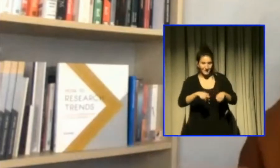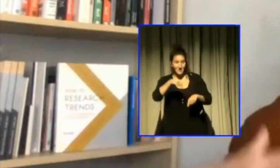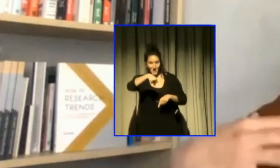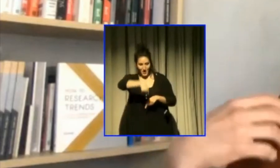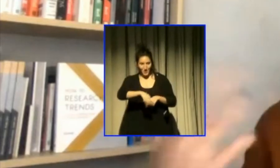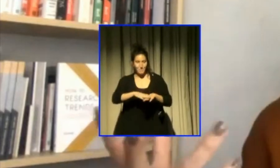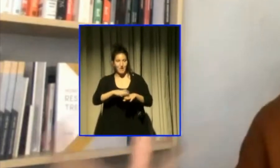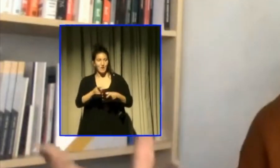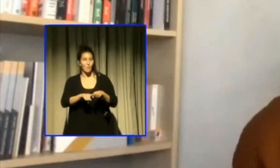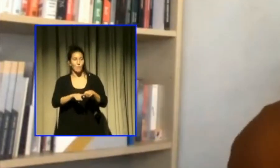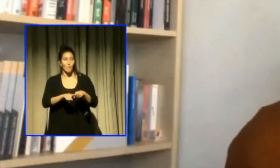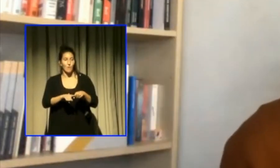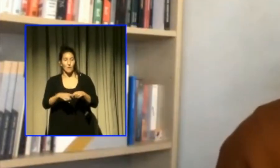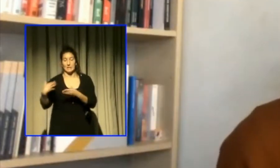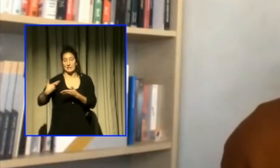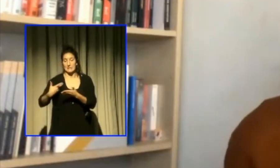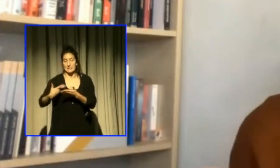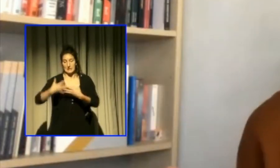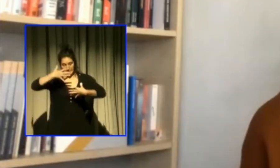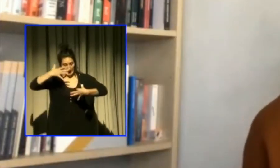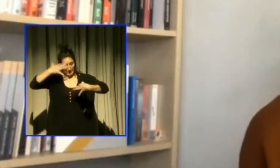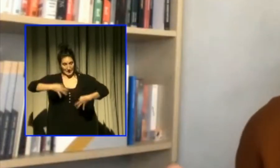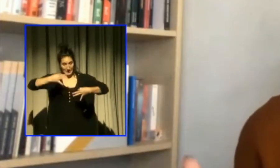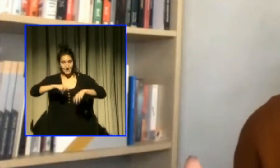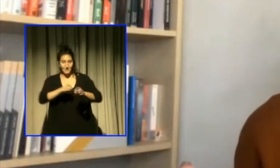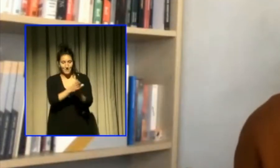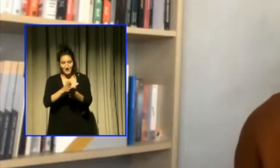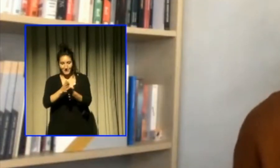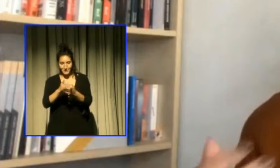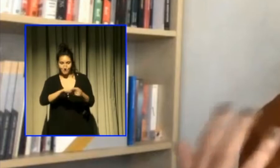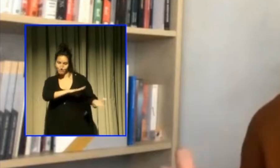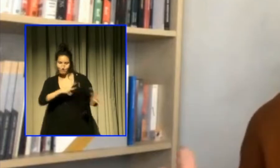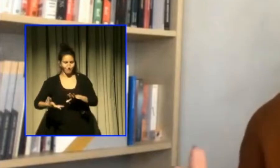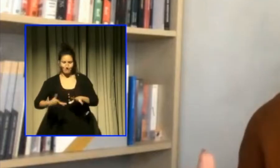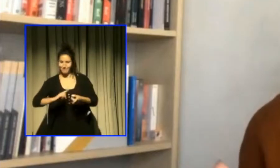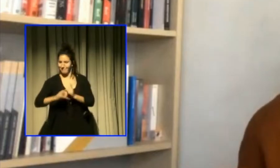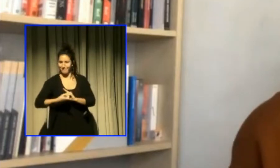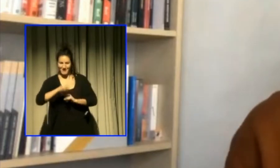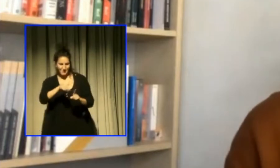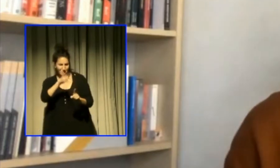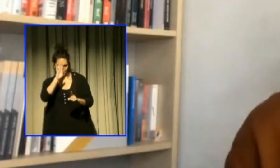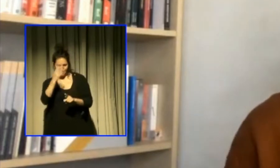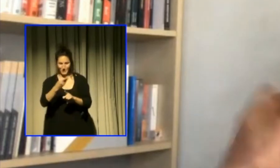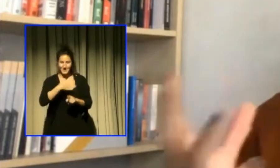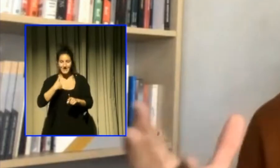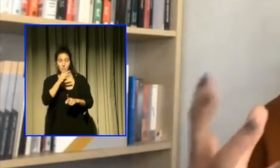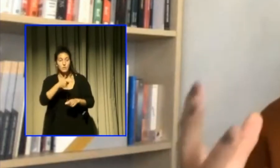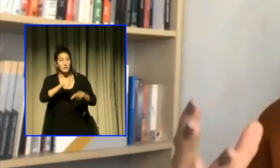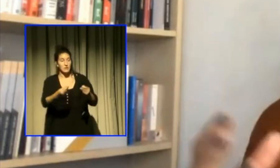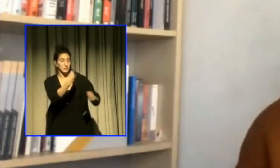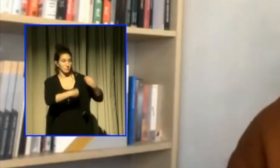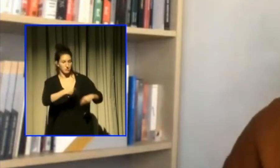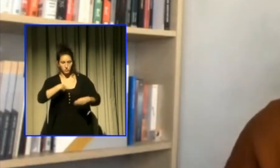for you and to democratize the process. Because often when people ask me about my type of work, they hear the